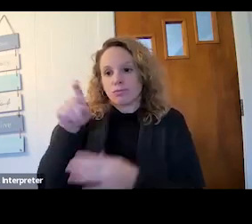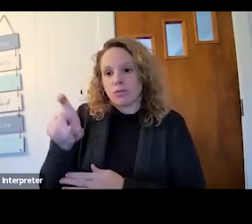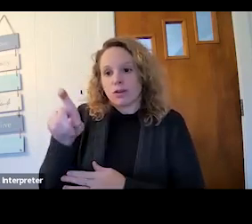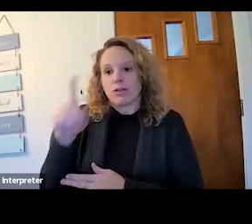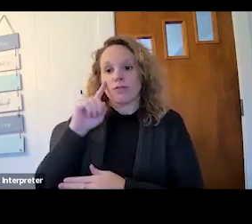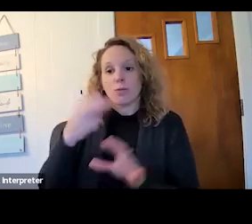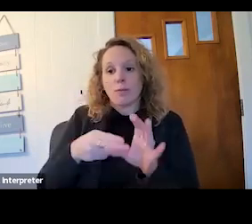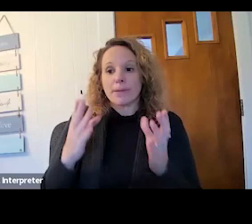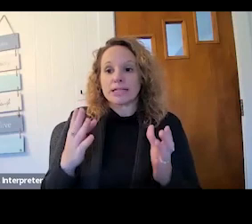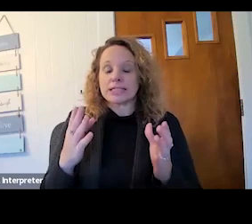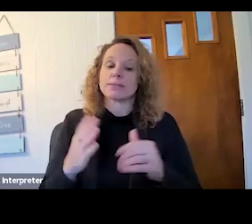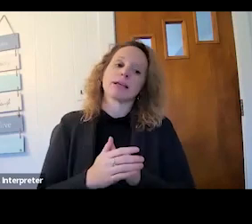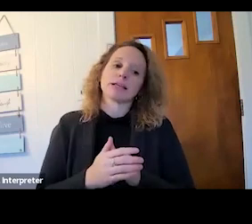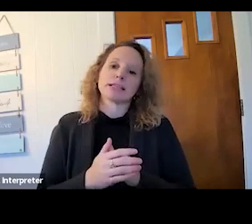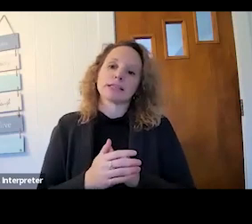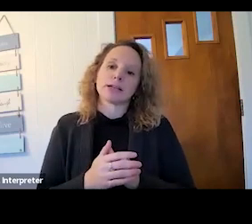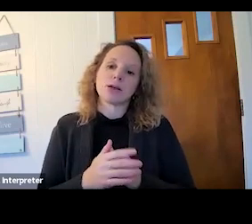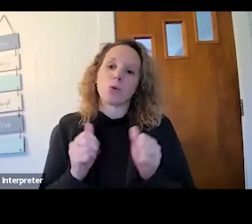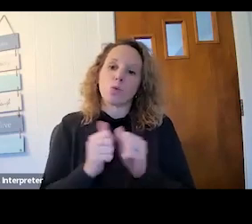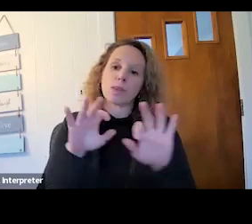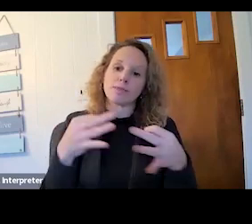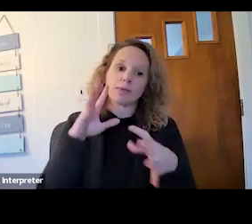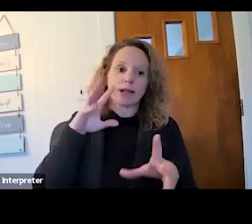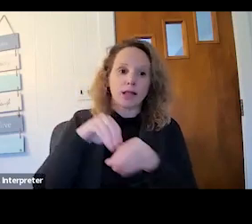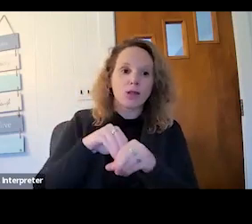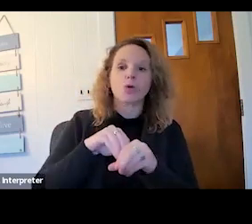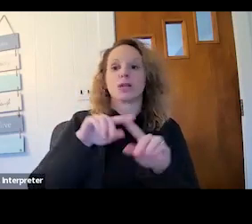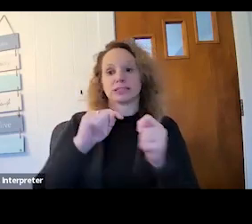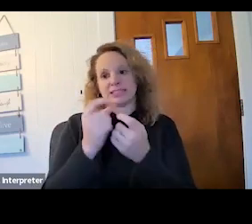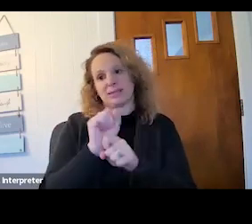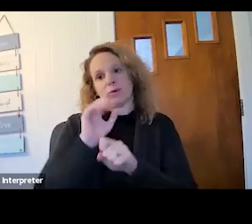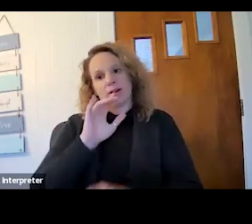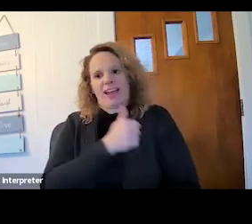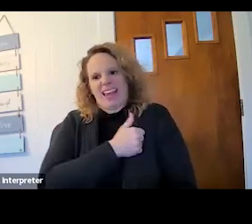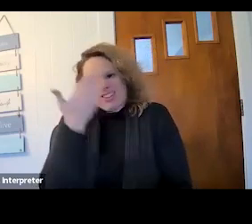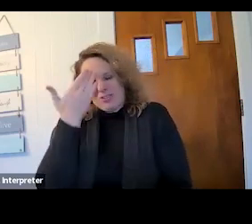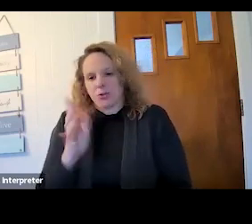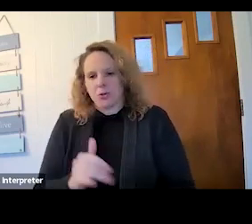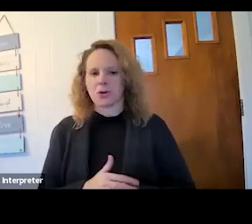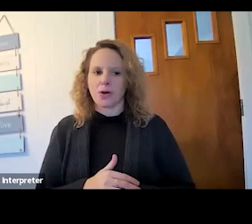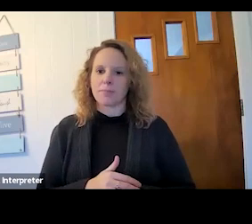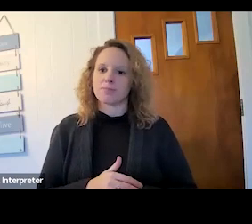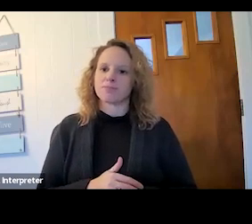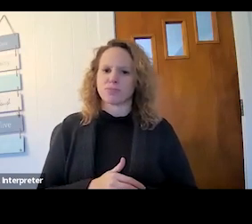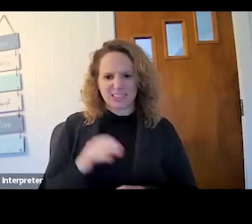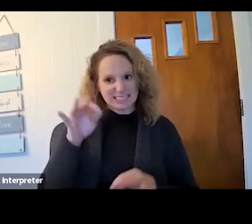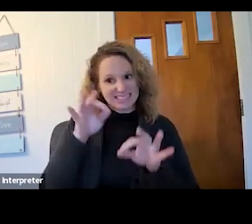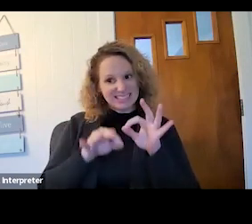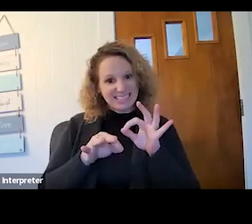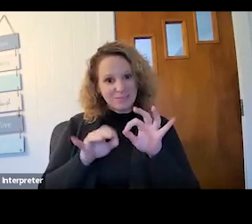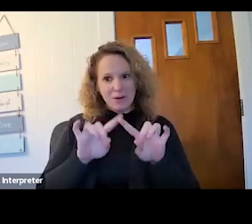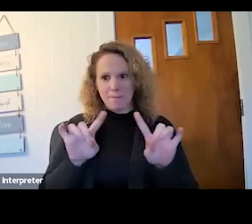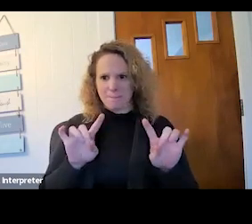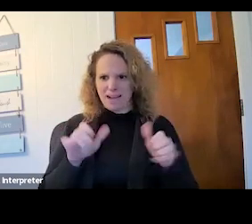your participants as it relates to families is include a teamwork attitude with families. So this seems pretty simple. How do I include